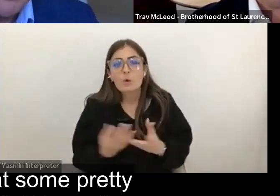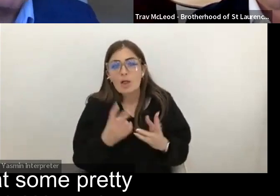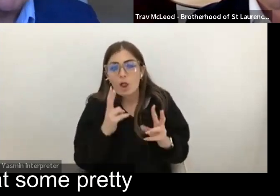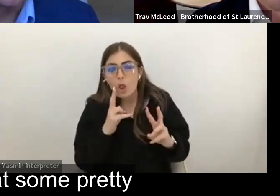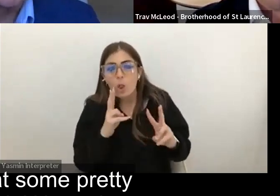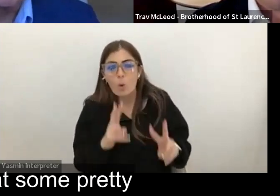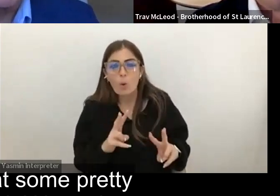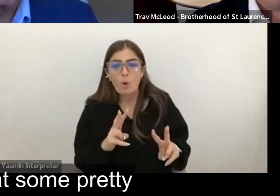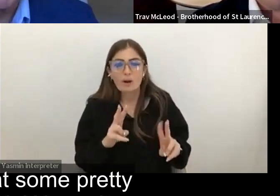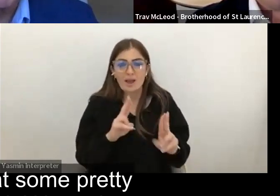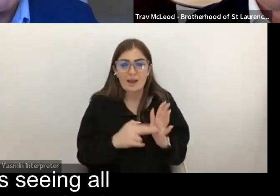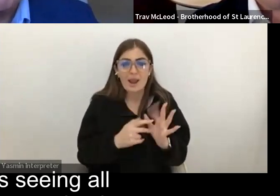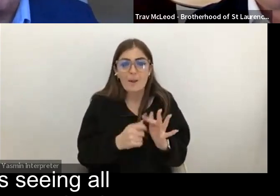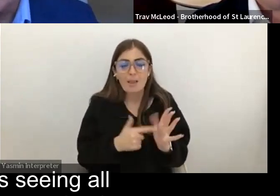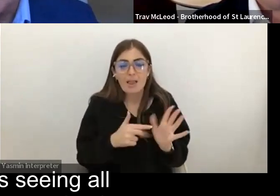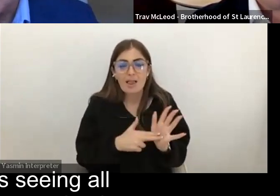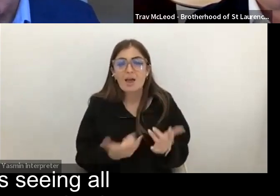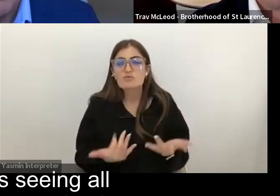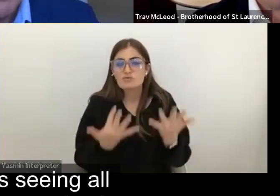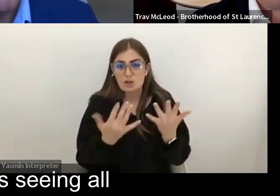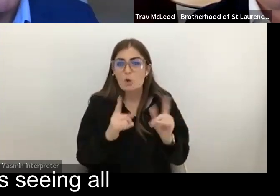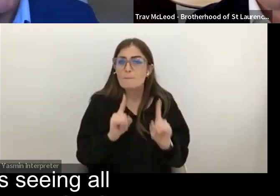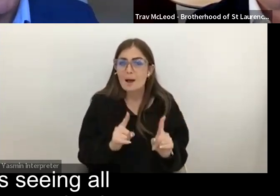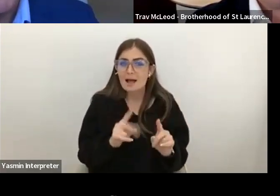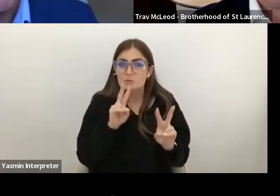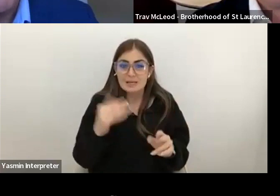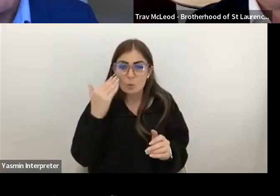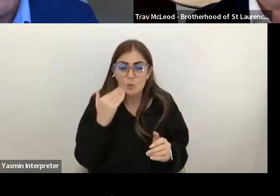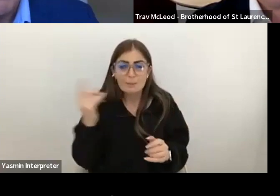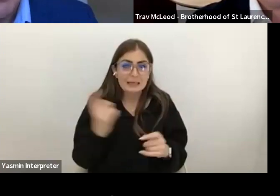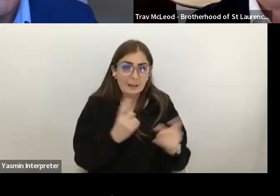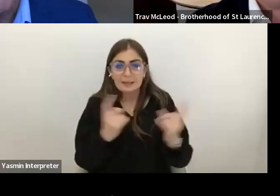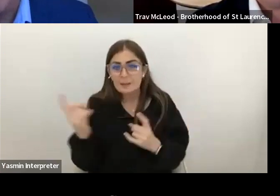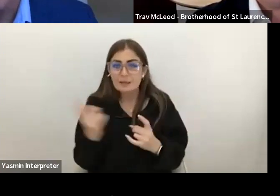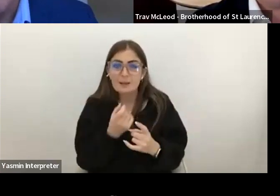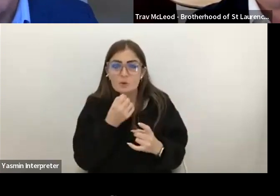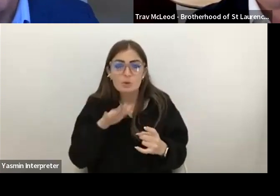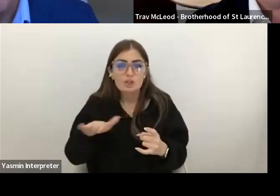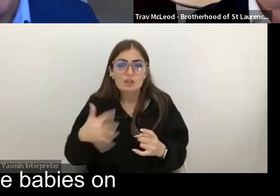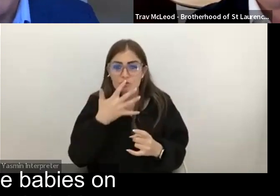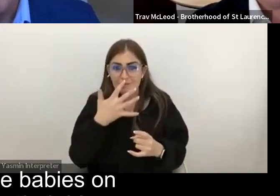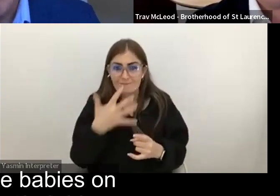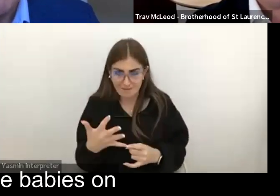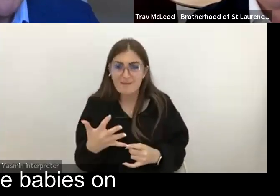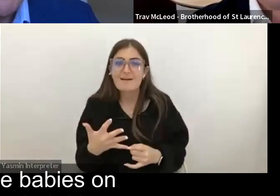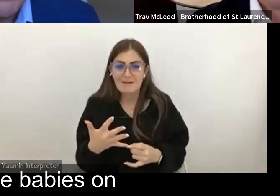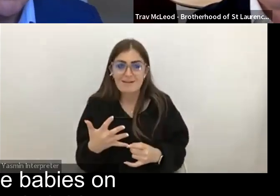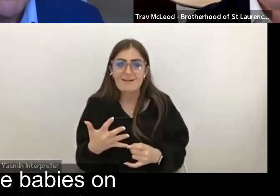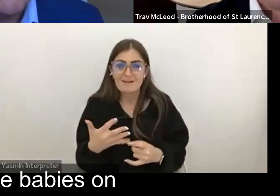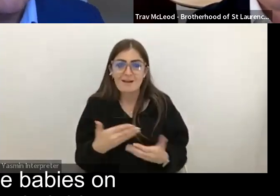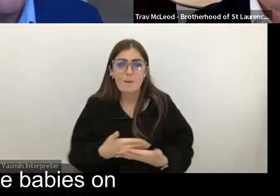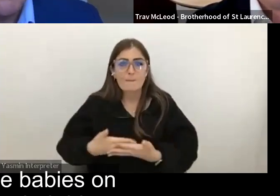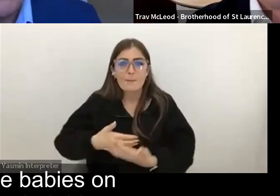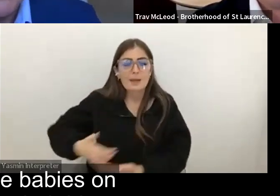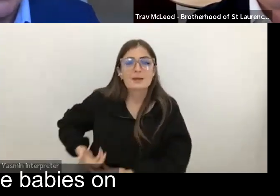pretty ordinary NAPLAN results, but she was seeing all these women coming in with their children at age 5 with all these babies on